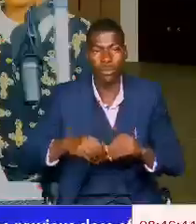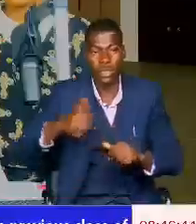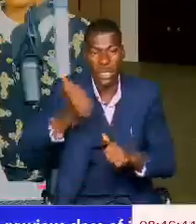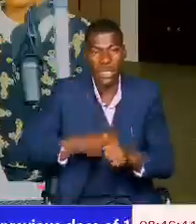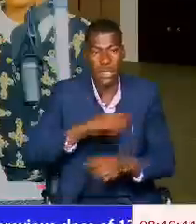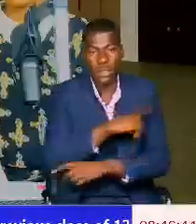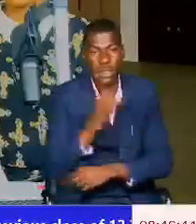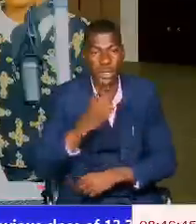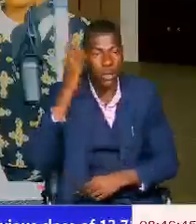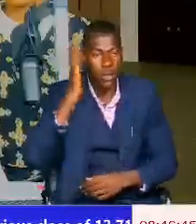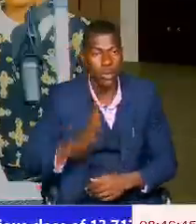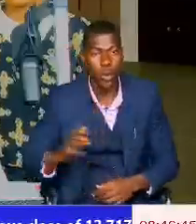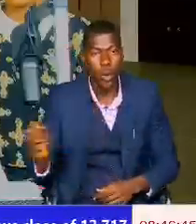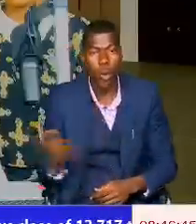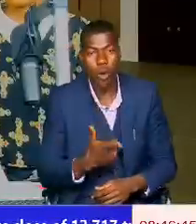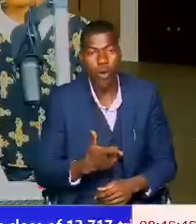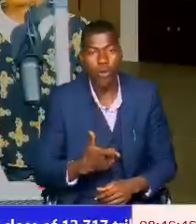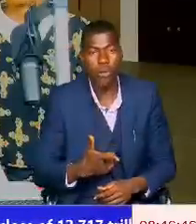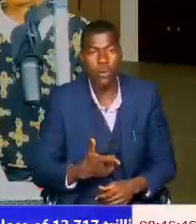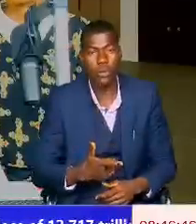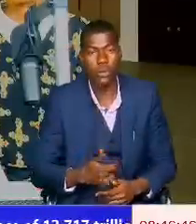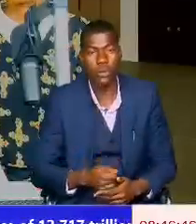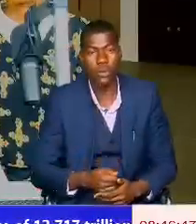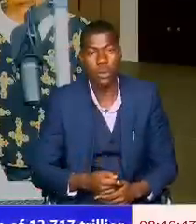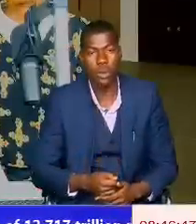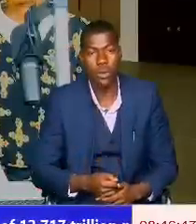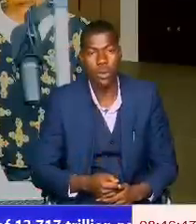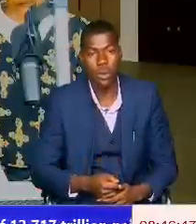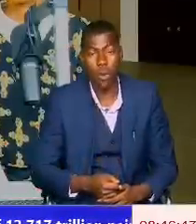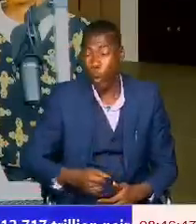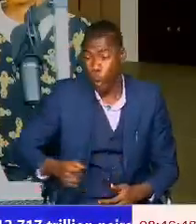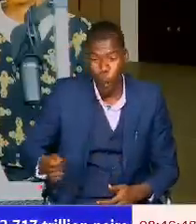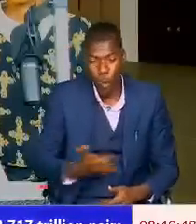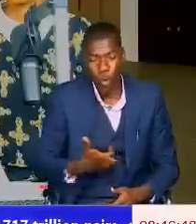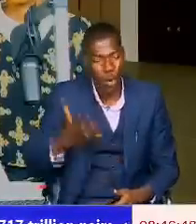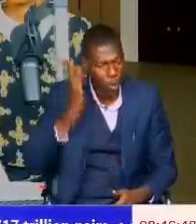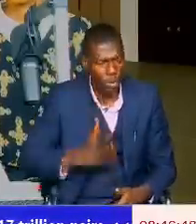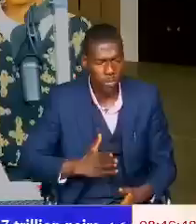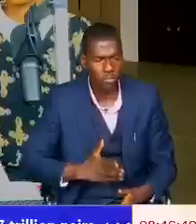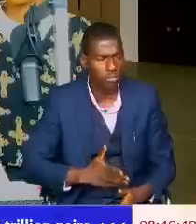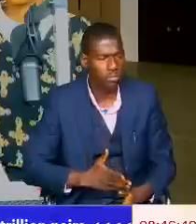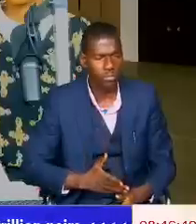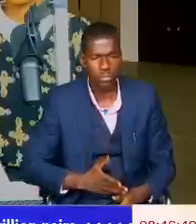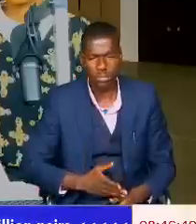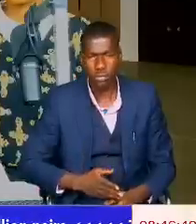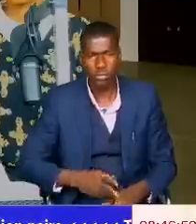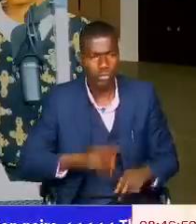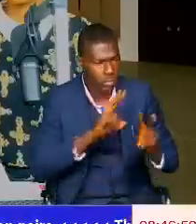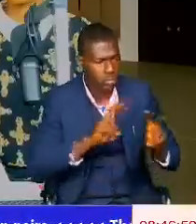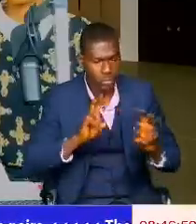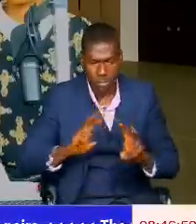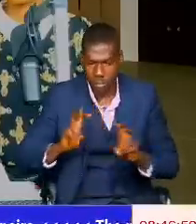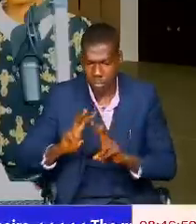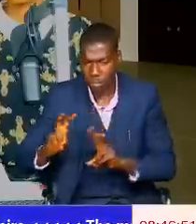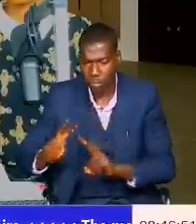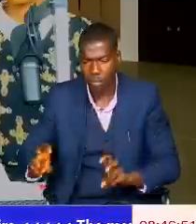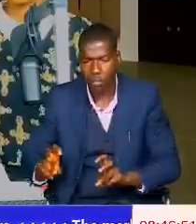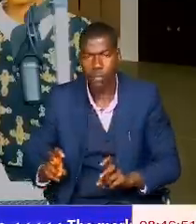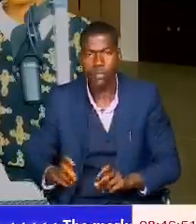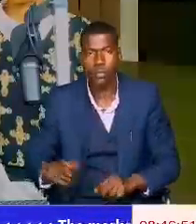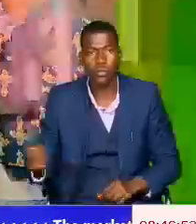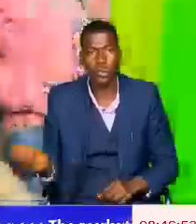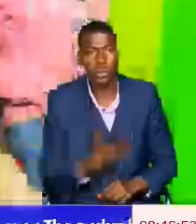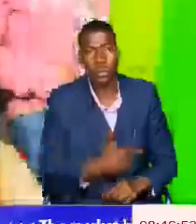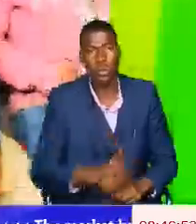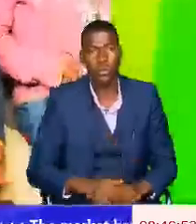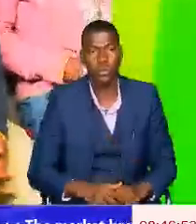Mm. Anybody where they absent, if you know the punishment where they receive. Yes. They go assume, say, na thief, you go thief. Mm.